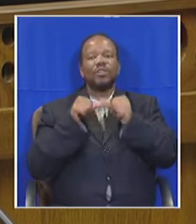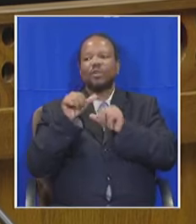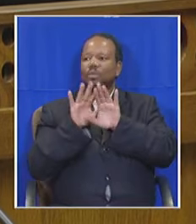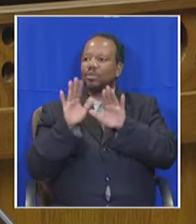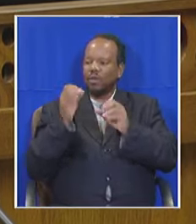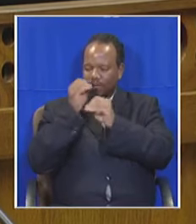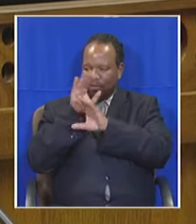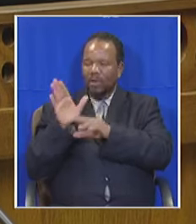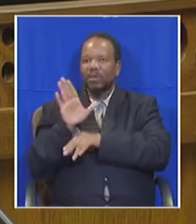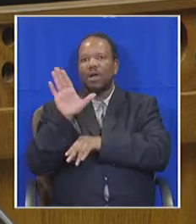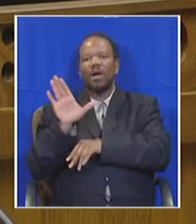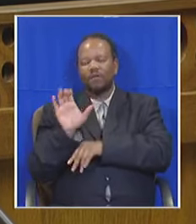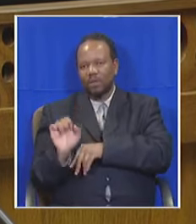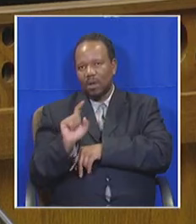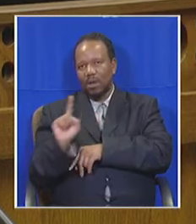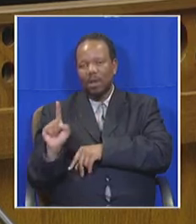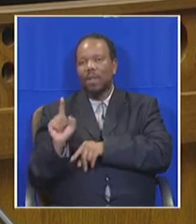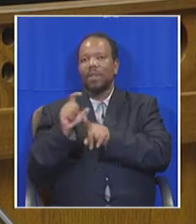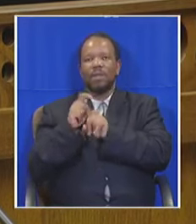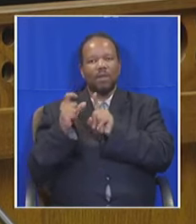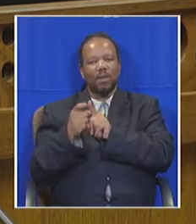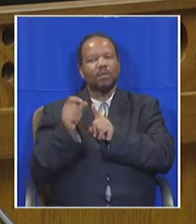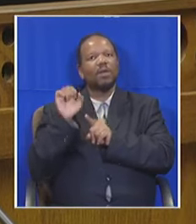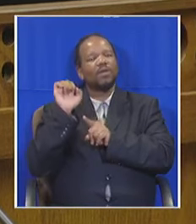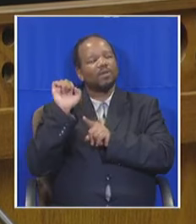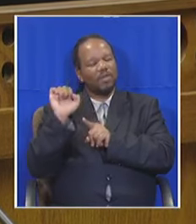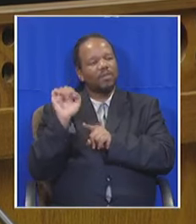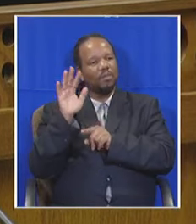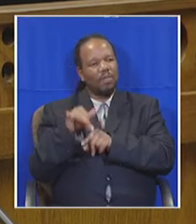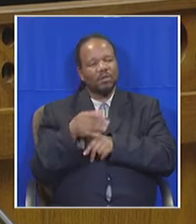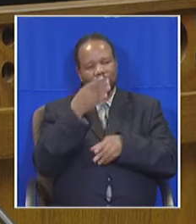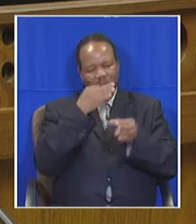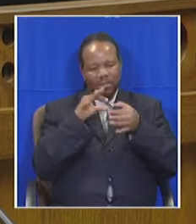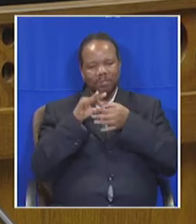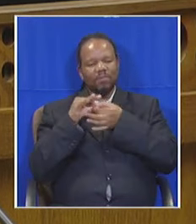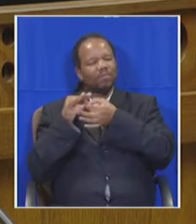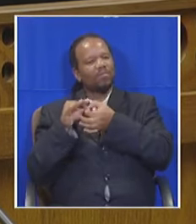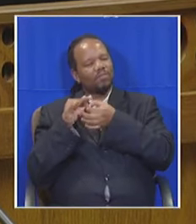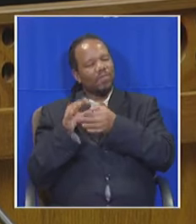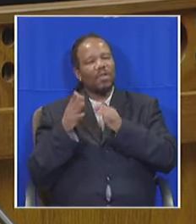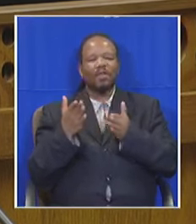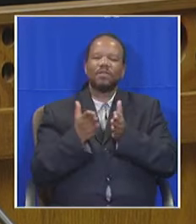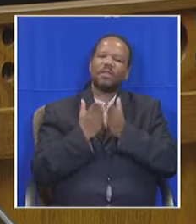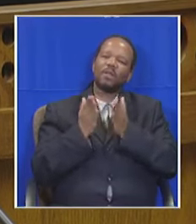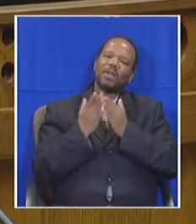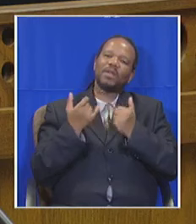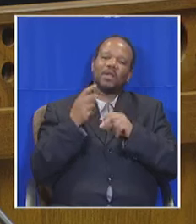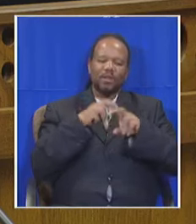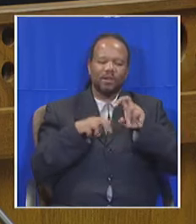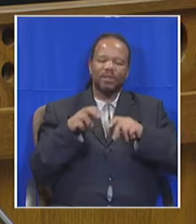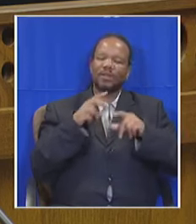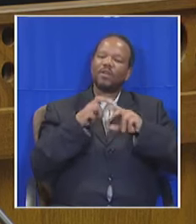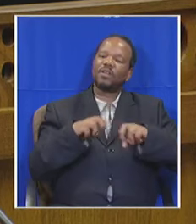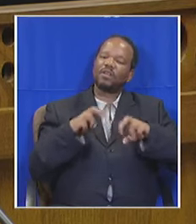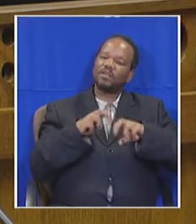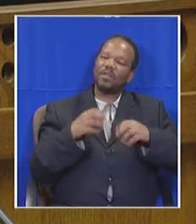and culture. We must, of course, be locally relevant and celebrate research and researchers in South Africa.